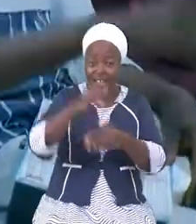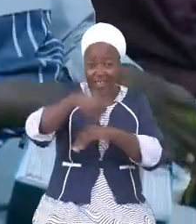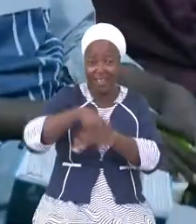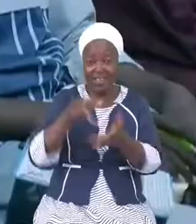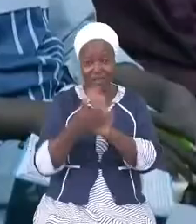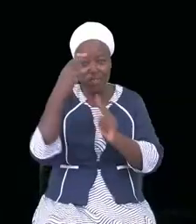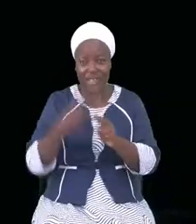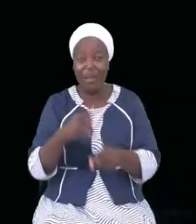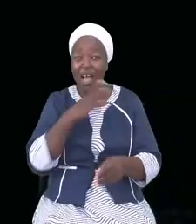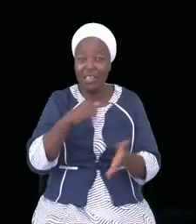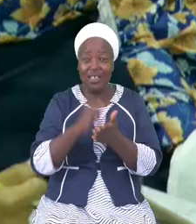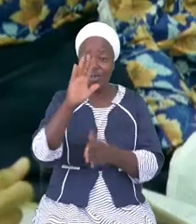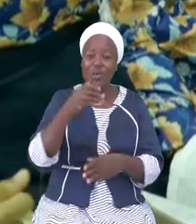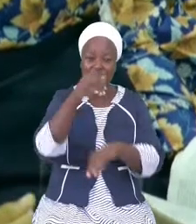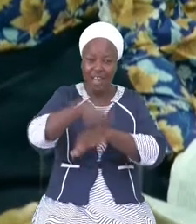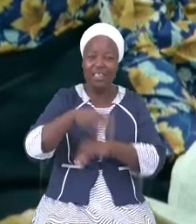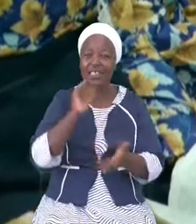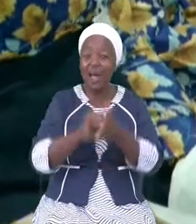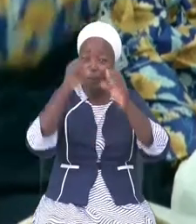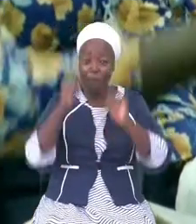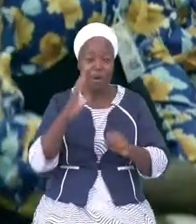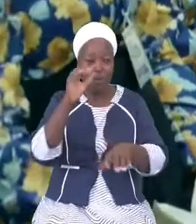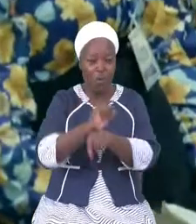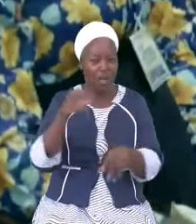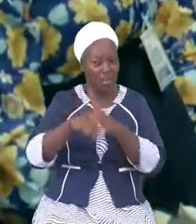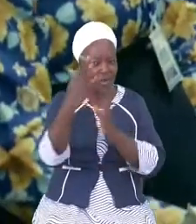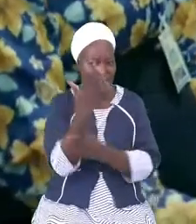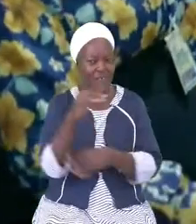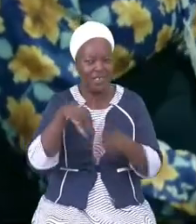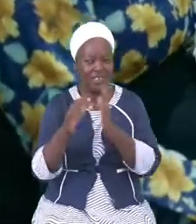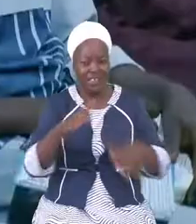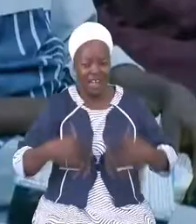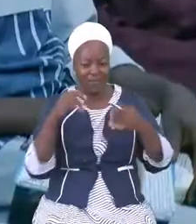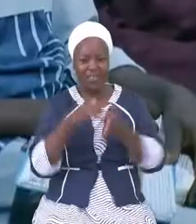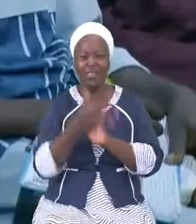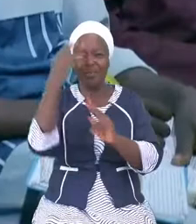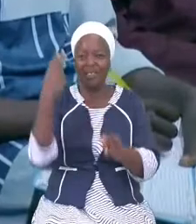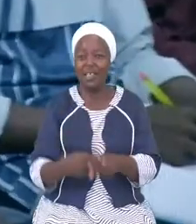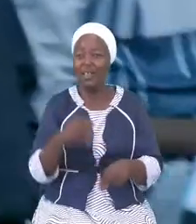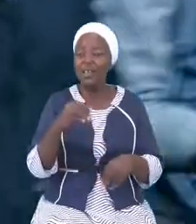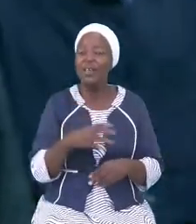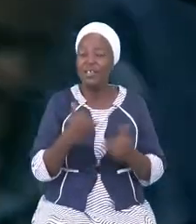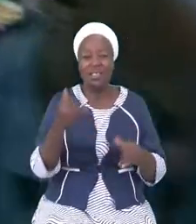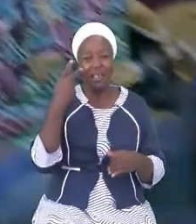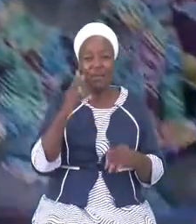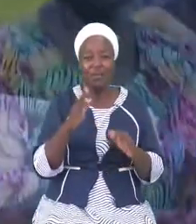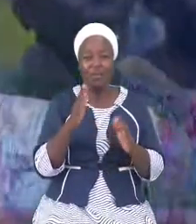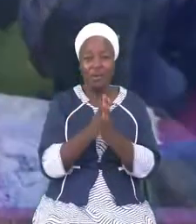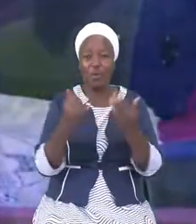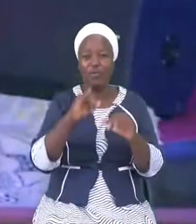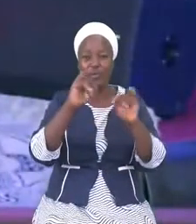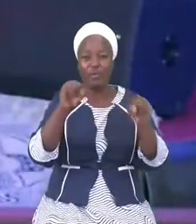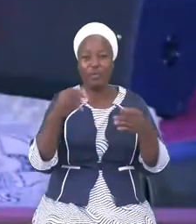That power will walk in your life in Jesus' name. Look at Jonah chapter 2. I'm reading from